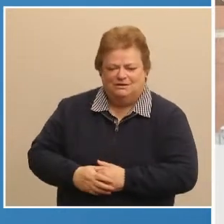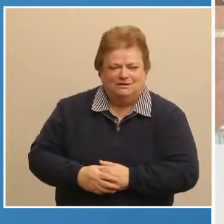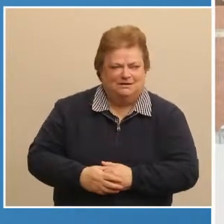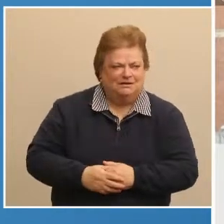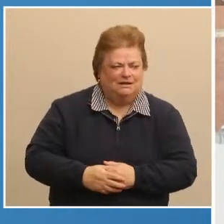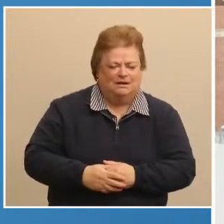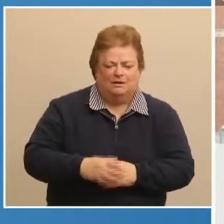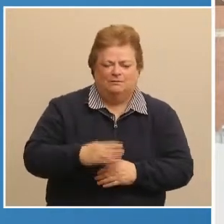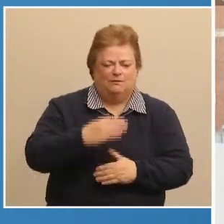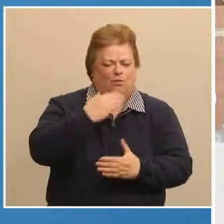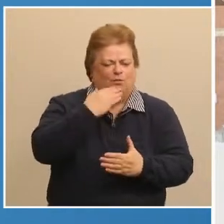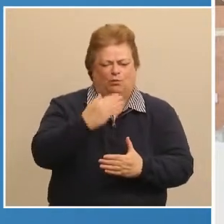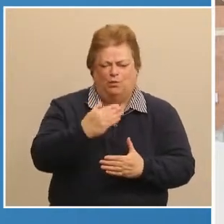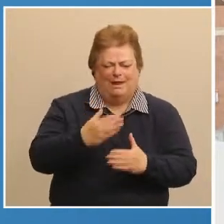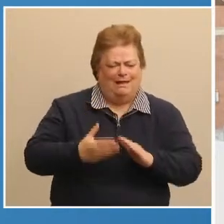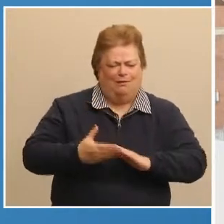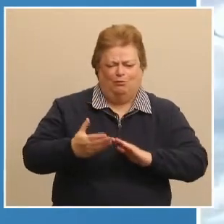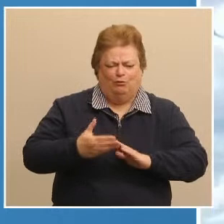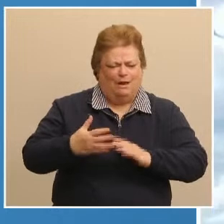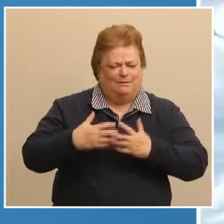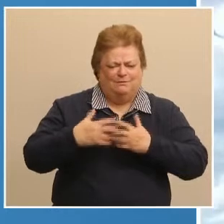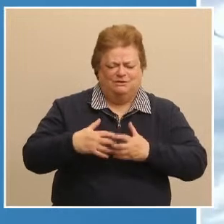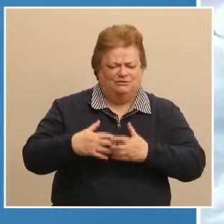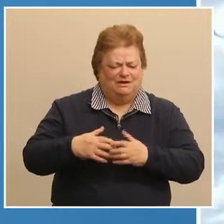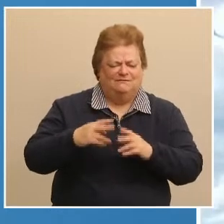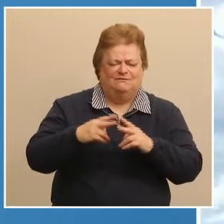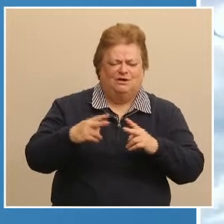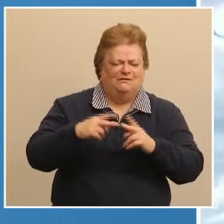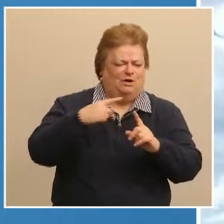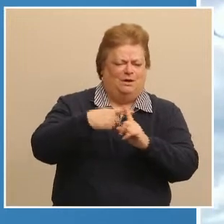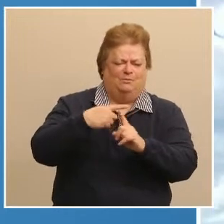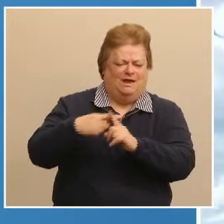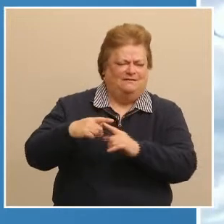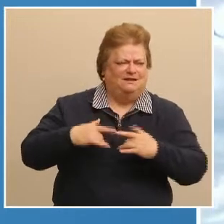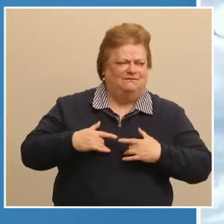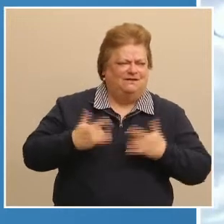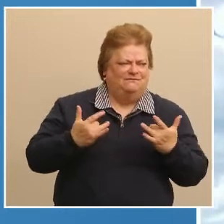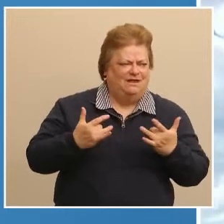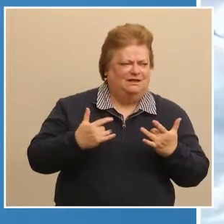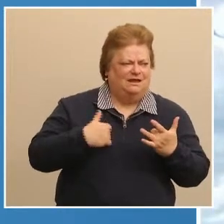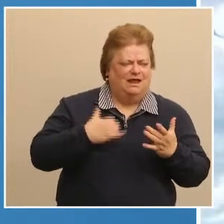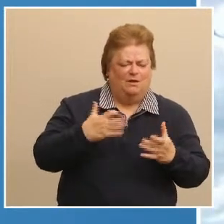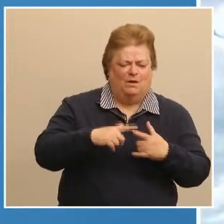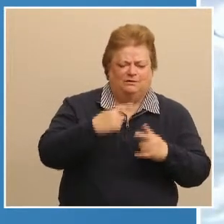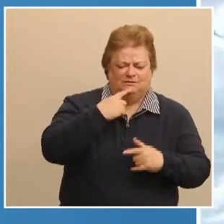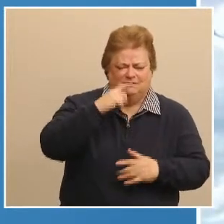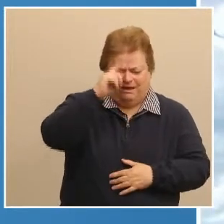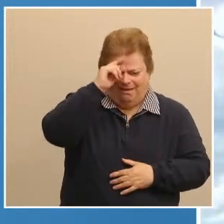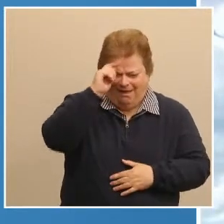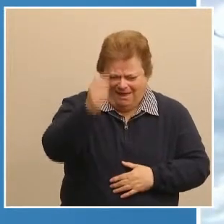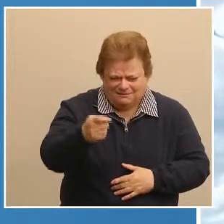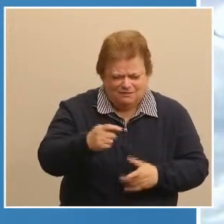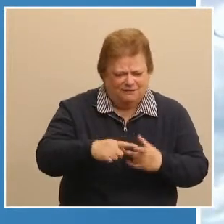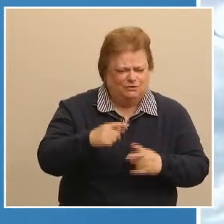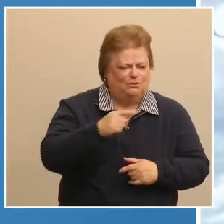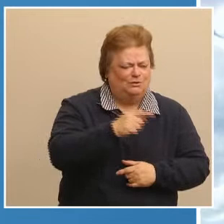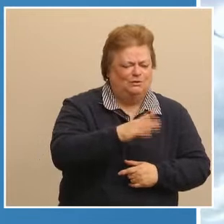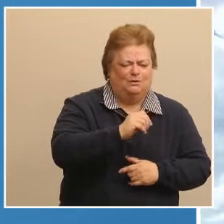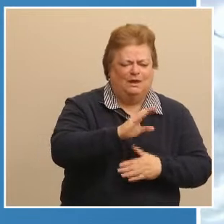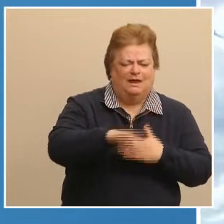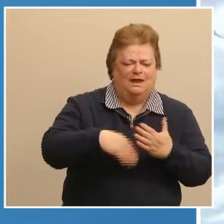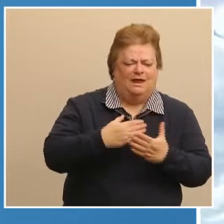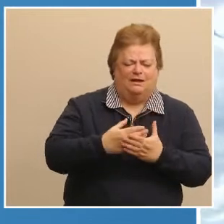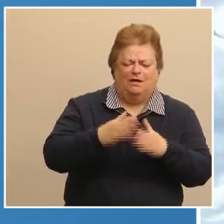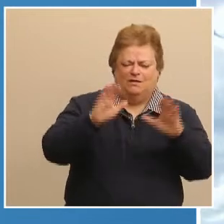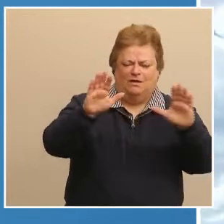machine, a lot of very, very positive events. So, you know, I just want to say my hat's off to you and all those